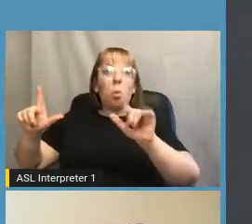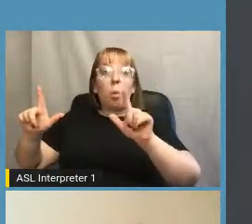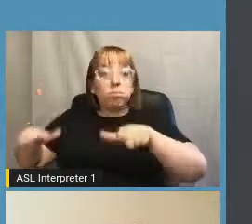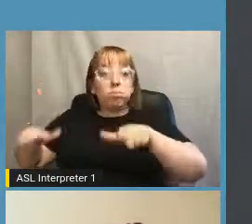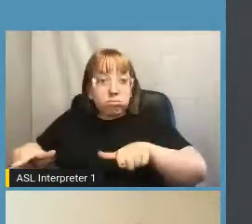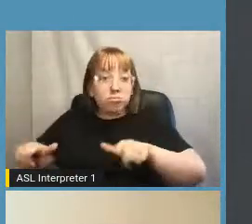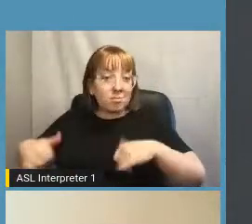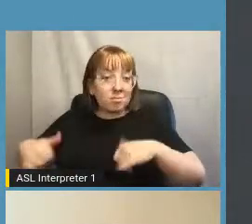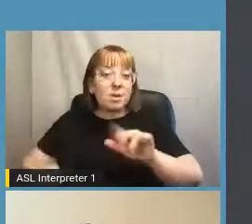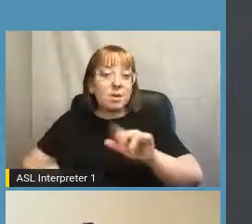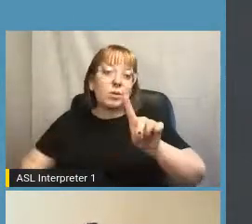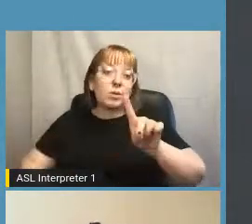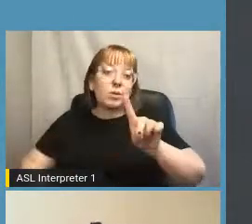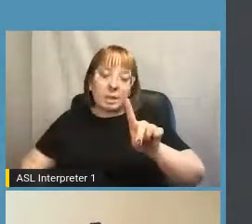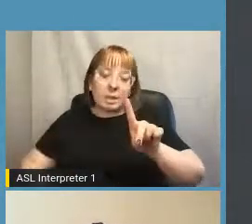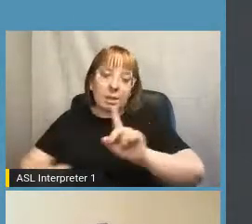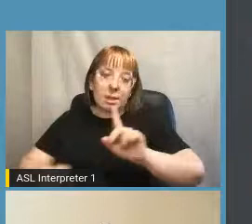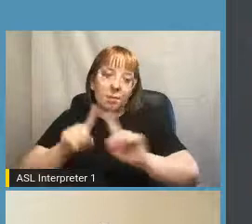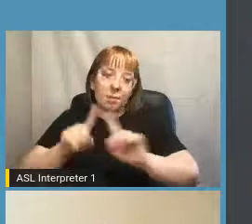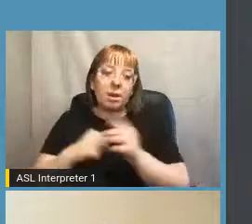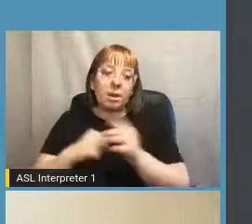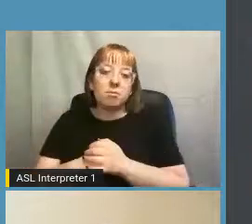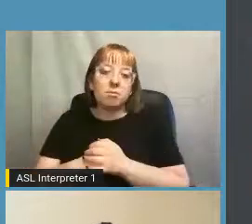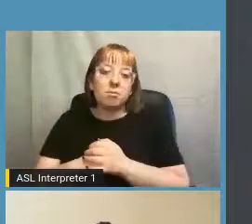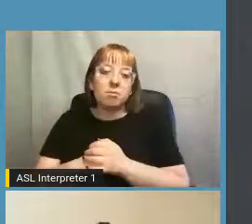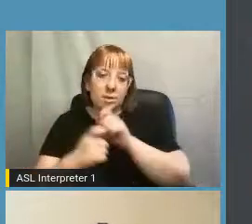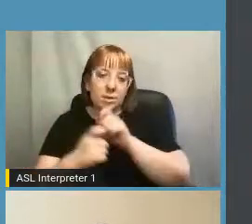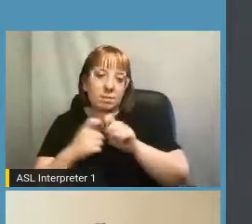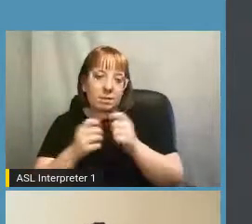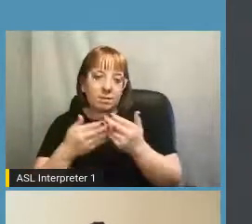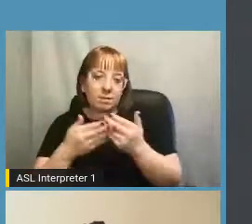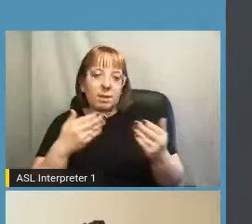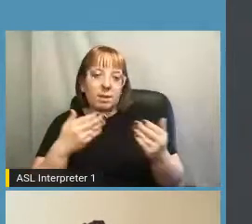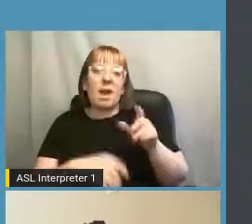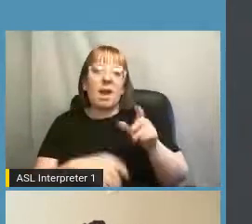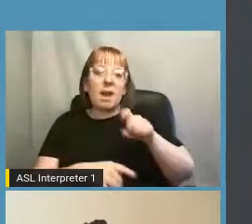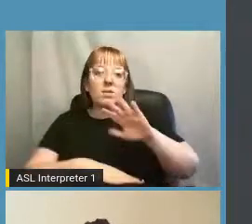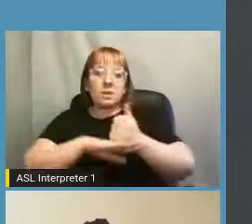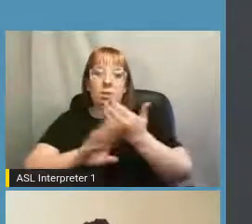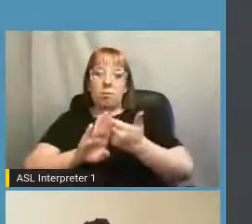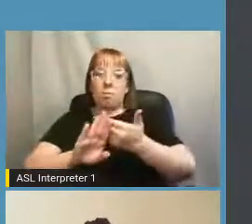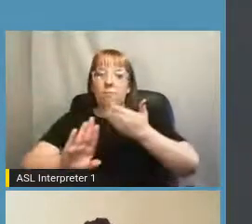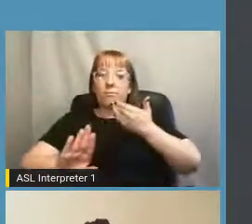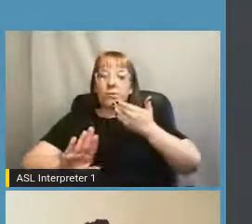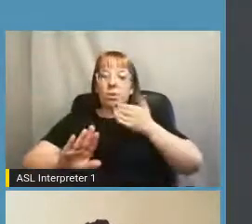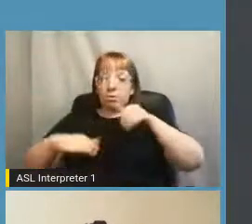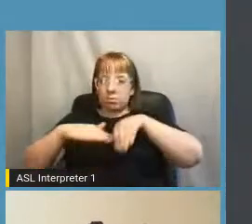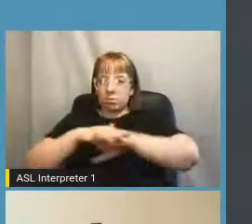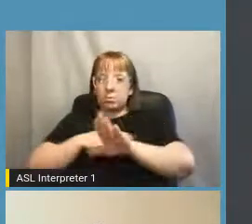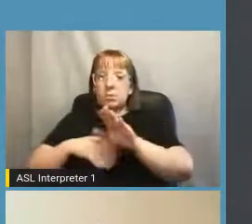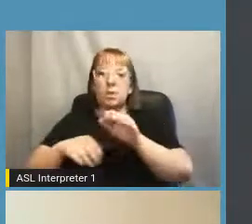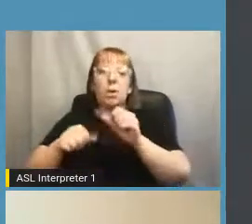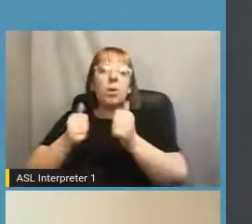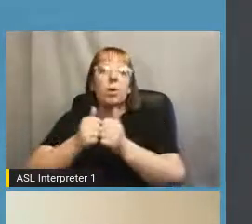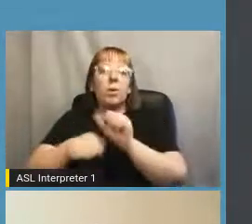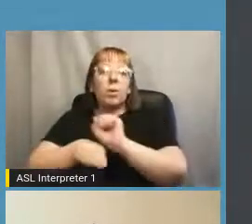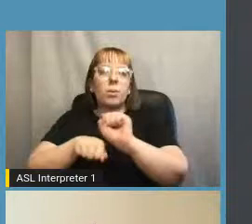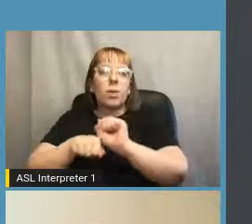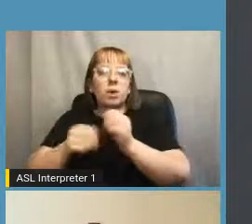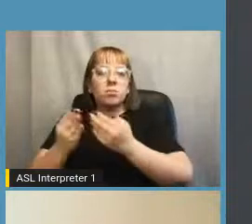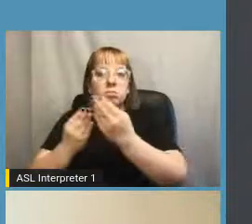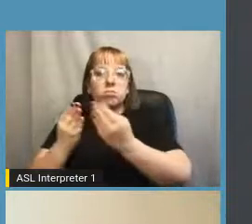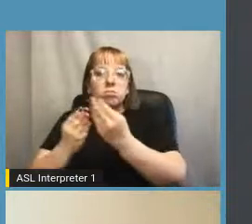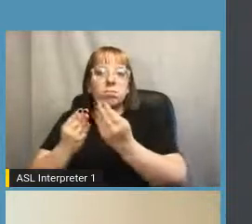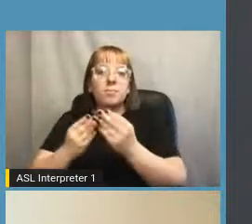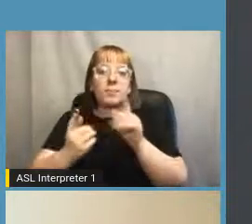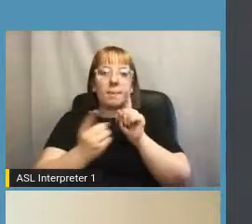2D, but it is a particular thing you have to have set up before you come in with the work. So the student, I had to meet